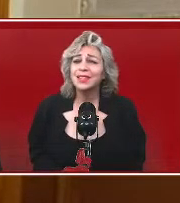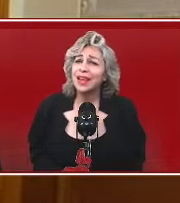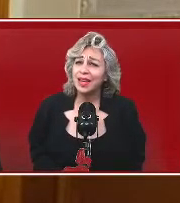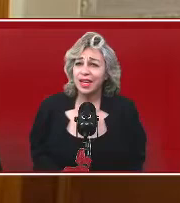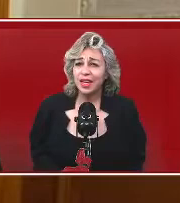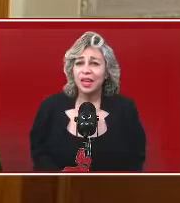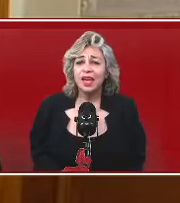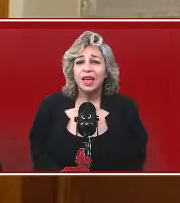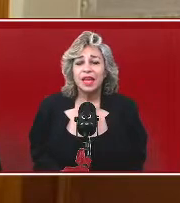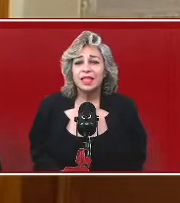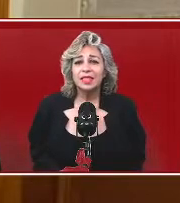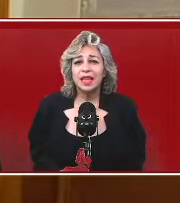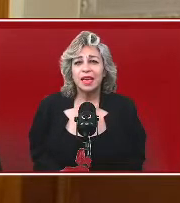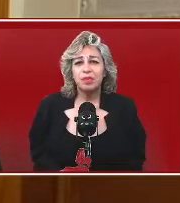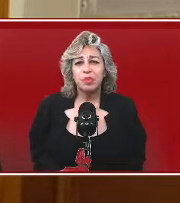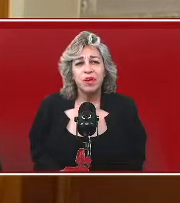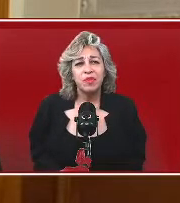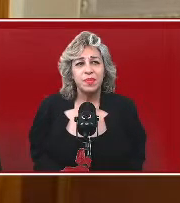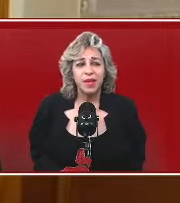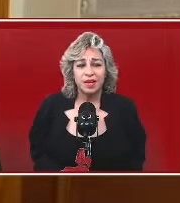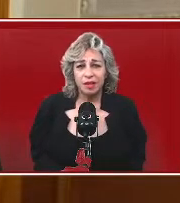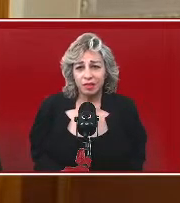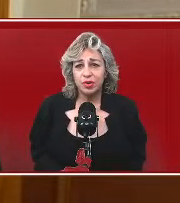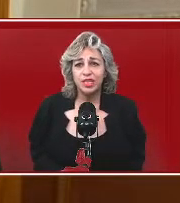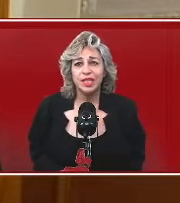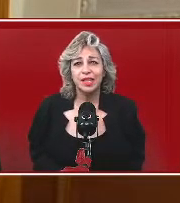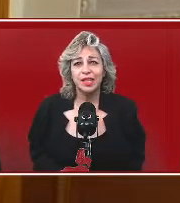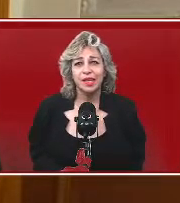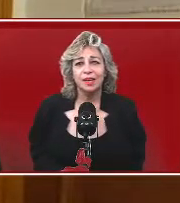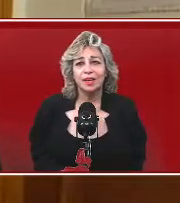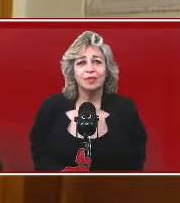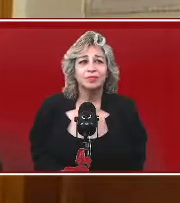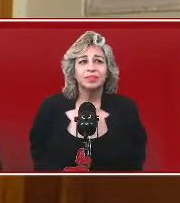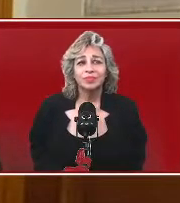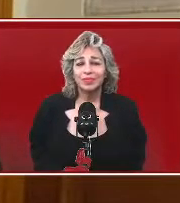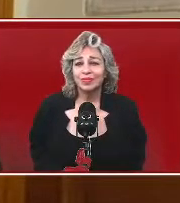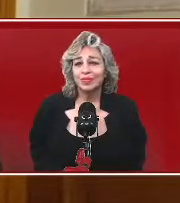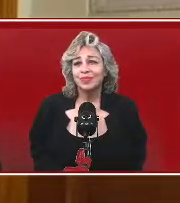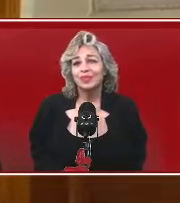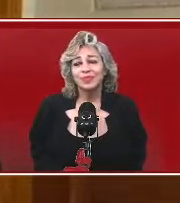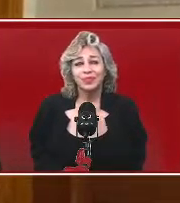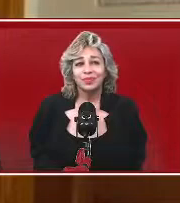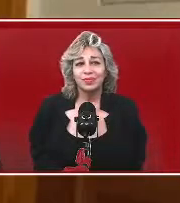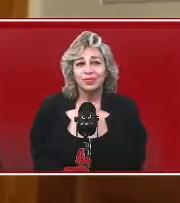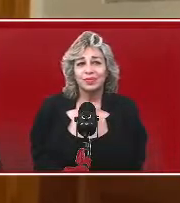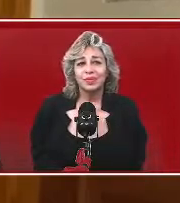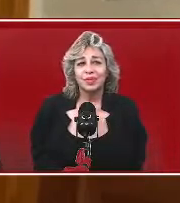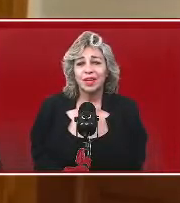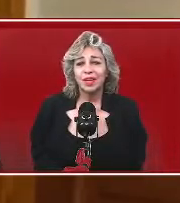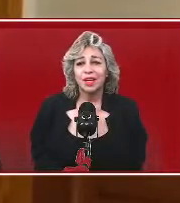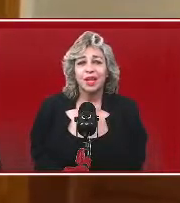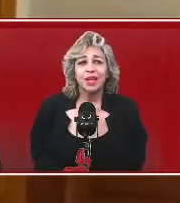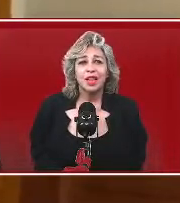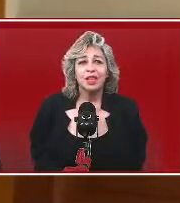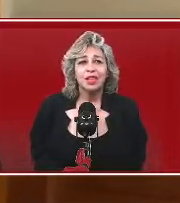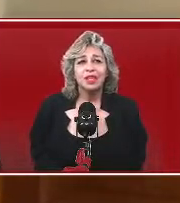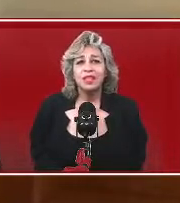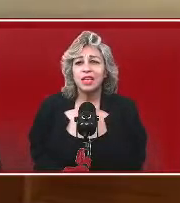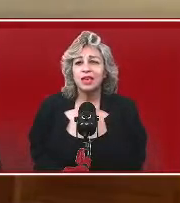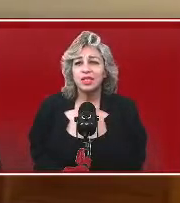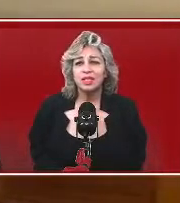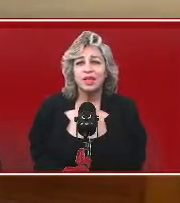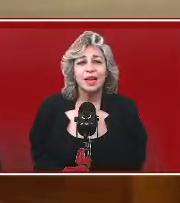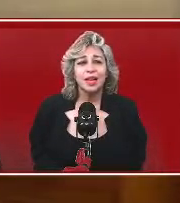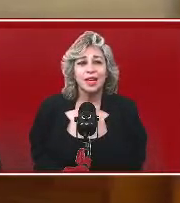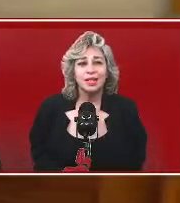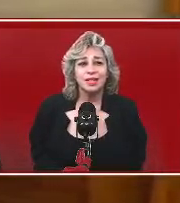a society is like a pyramid, unfortunately. ¿Sí? Así es nuestra sociedad. This is